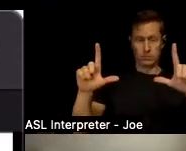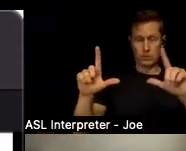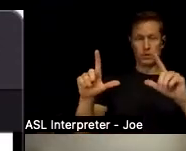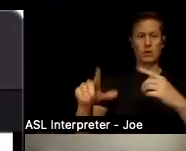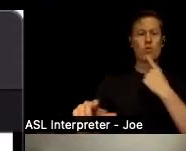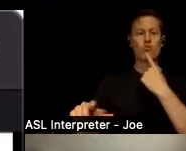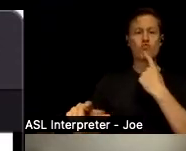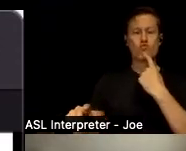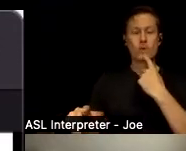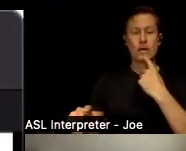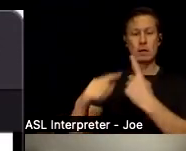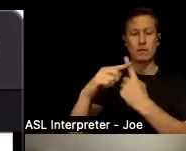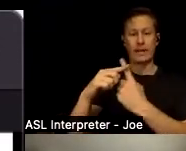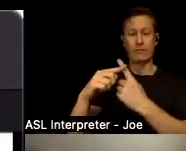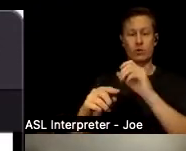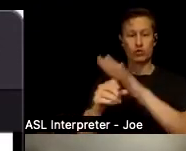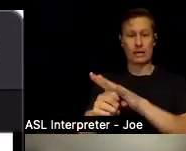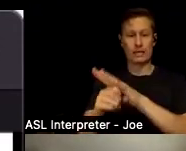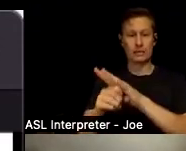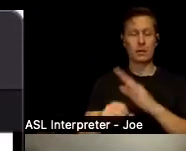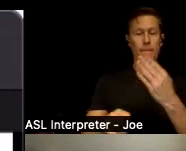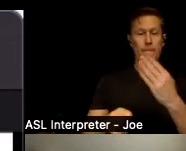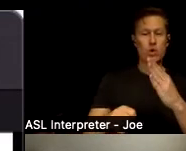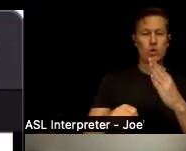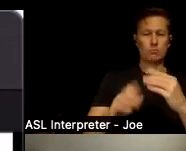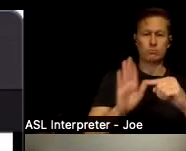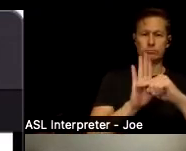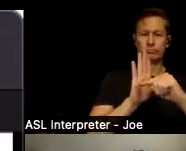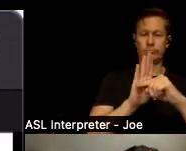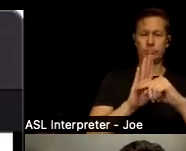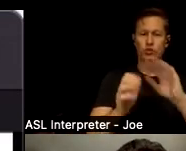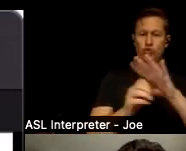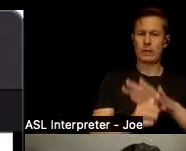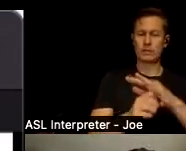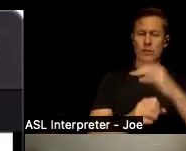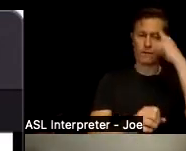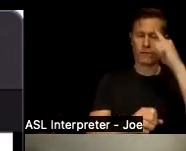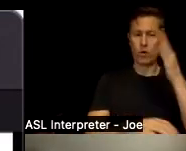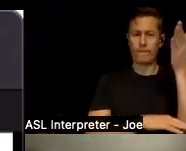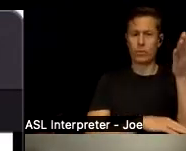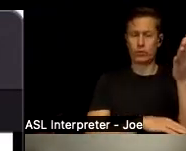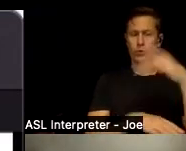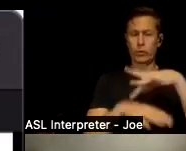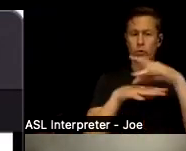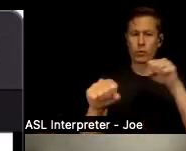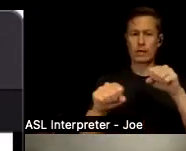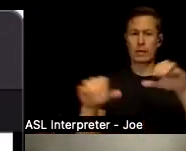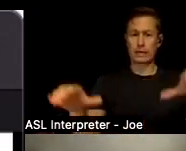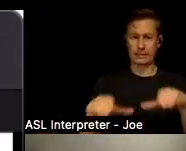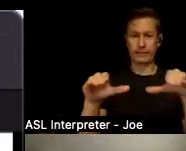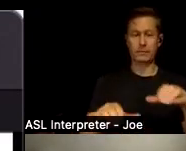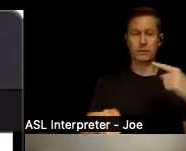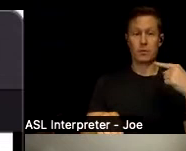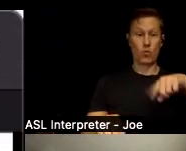it's unfavorable in blue for further earthquake activity. So we would expect that